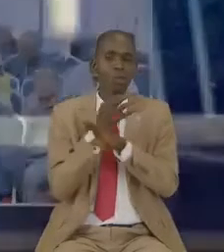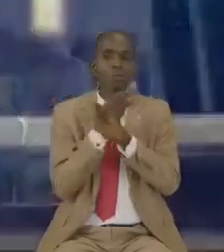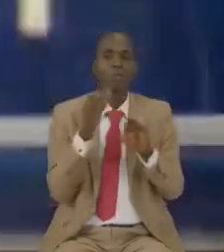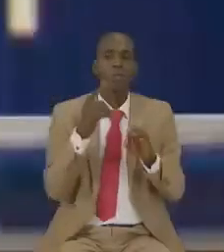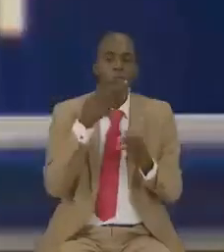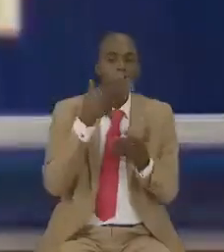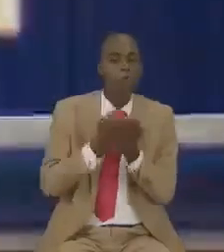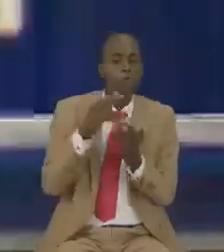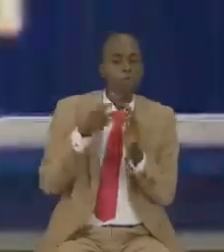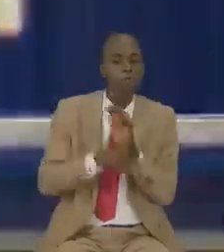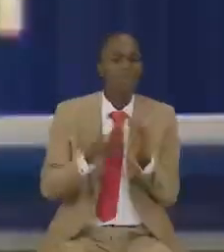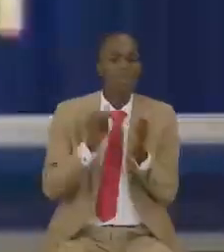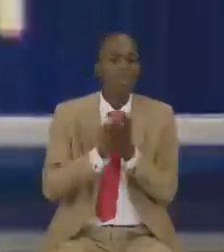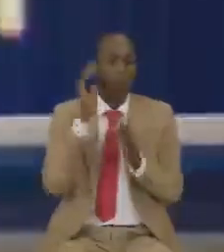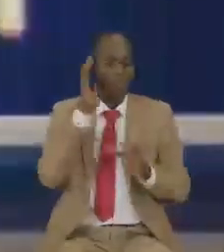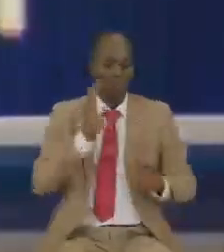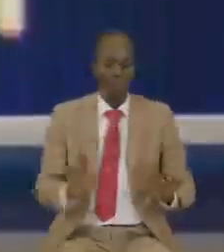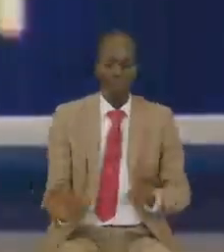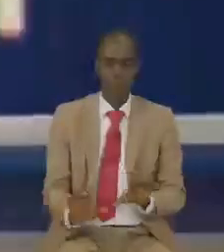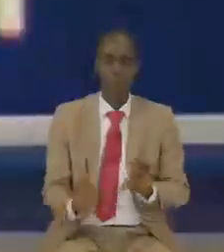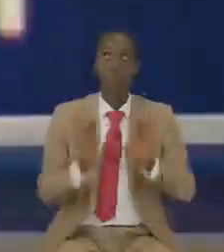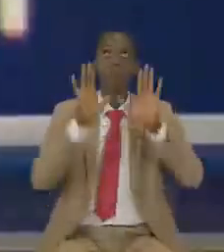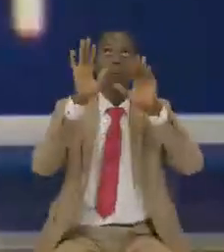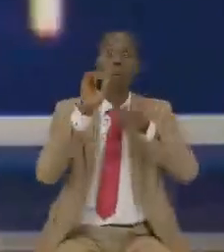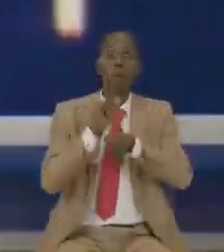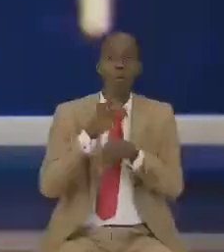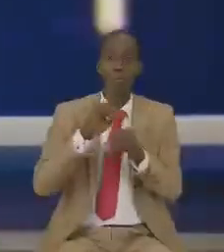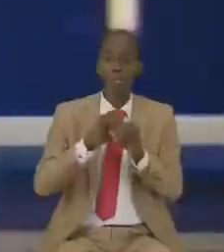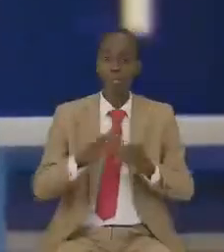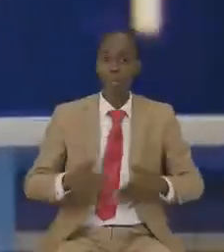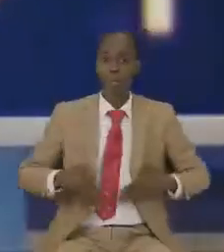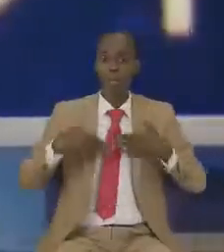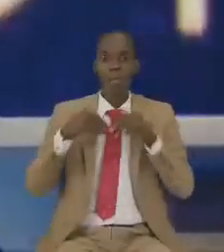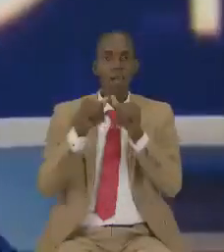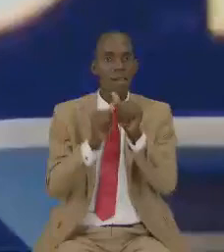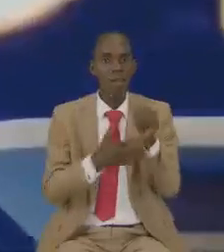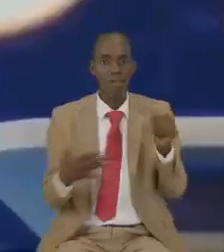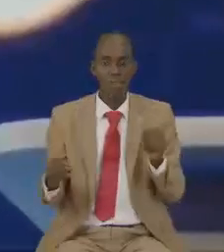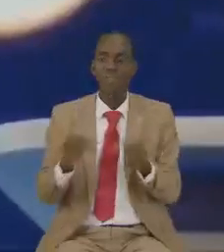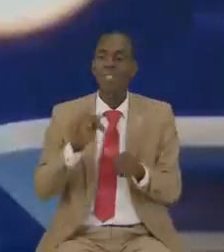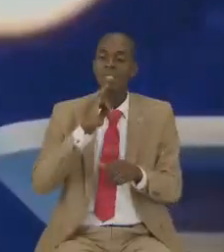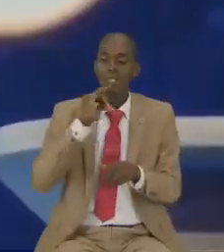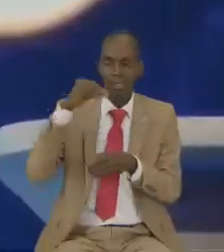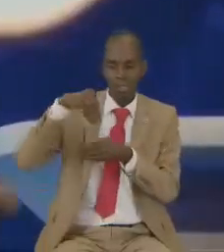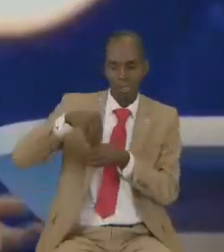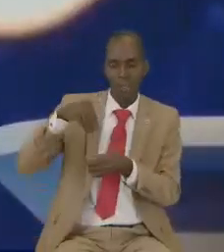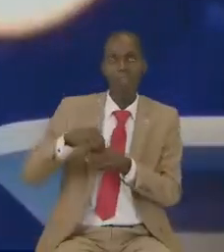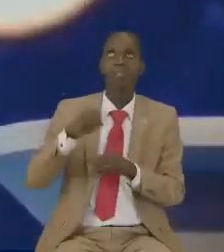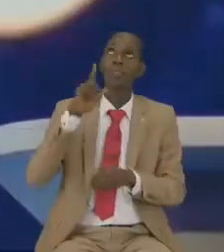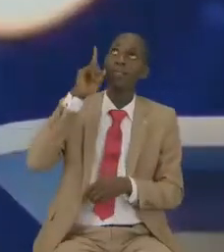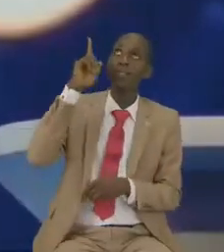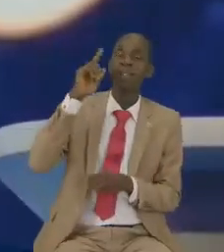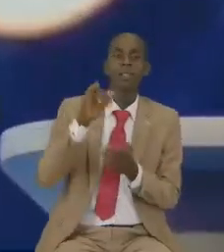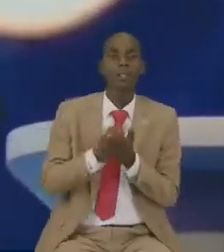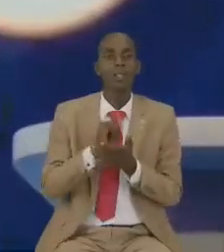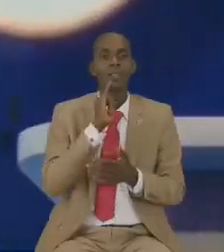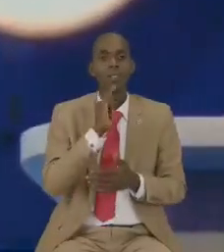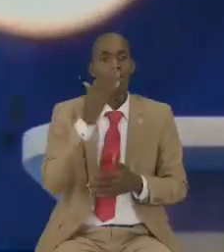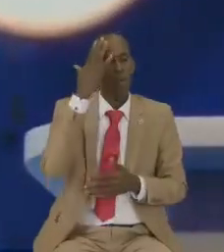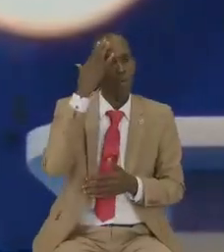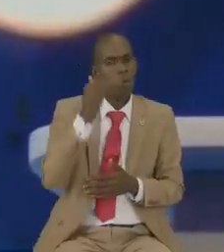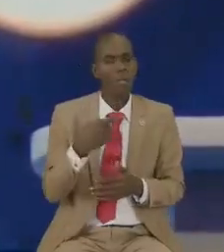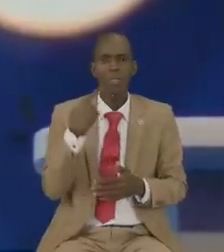will perform miracle in your life. Everything resides in him. That's why he says, be